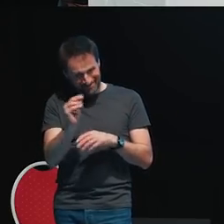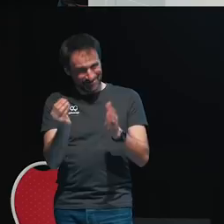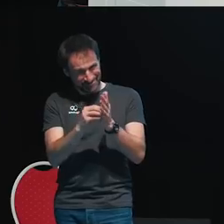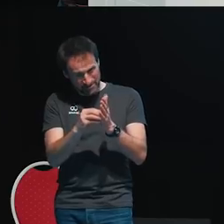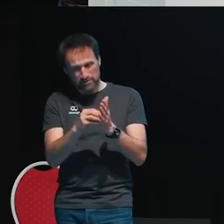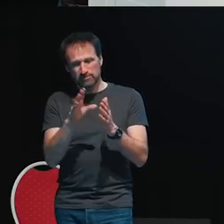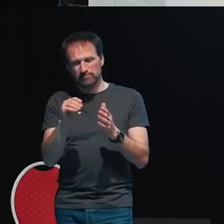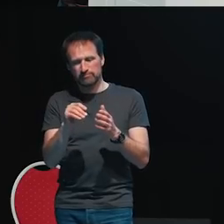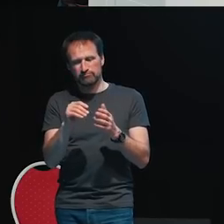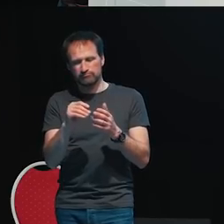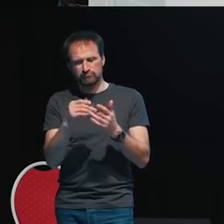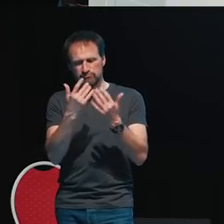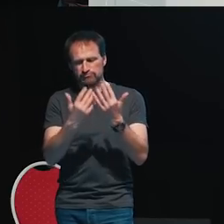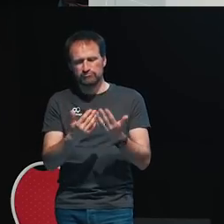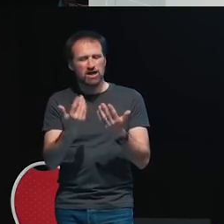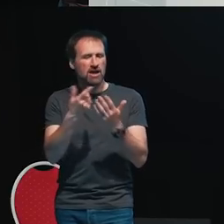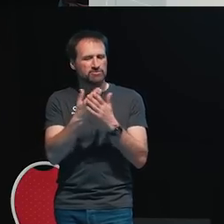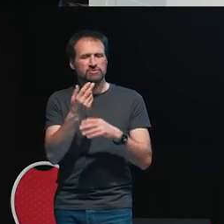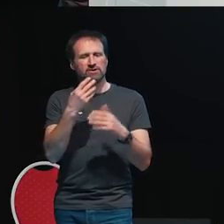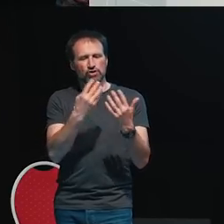that ends with 992,